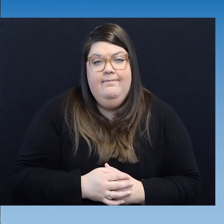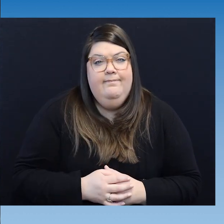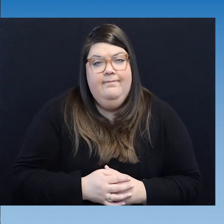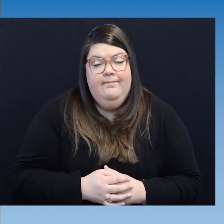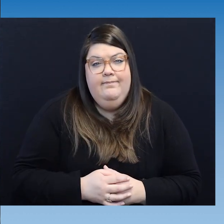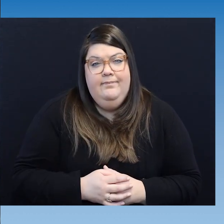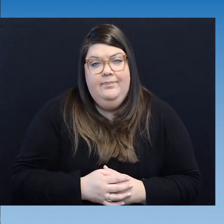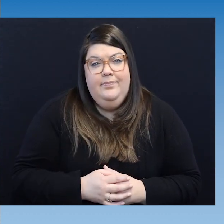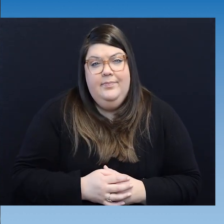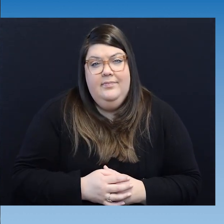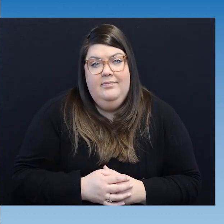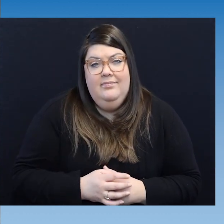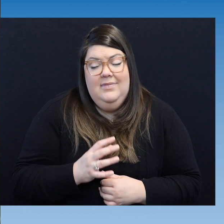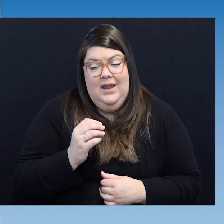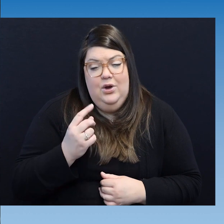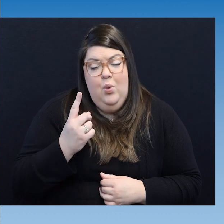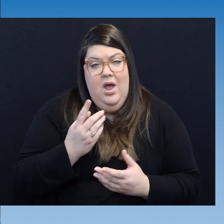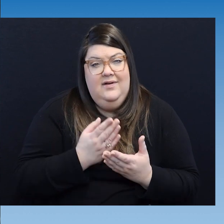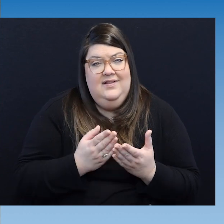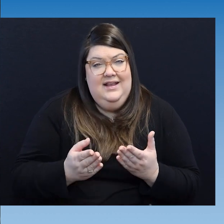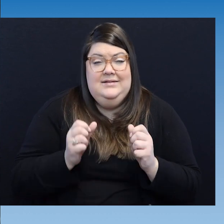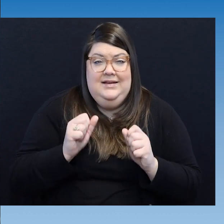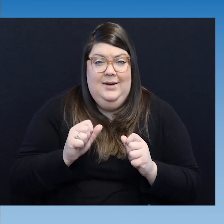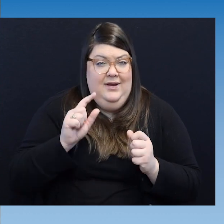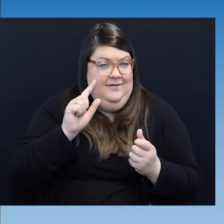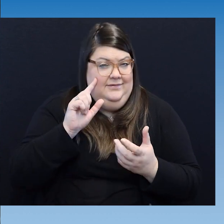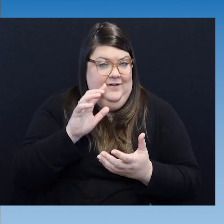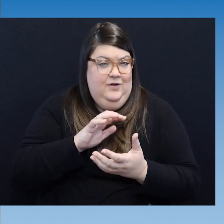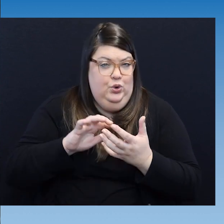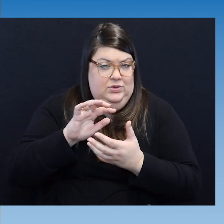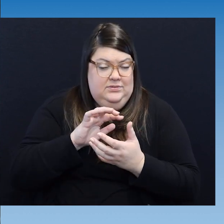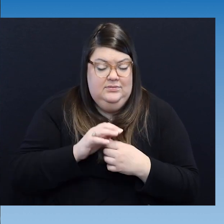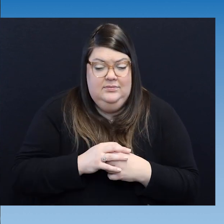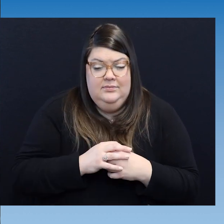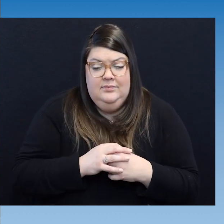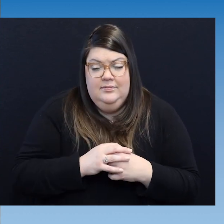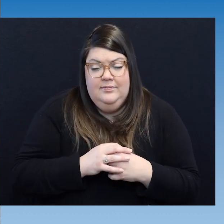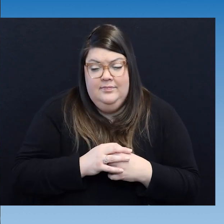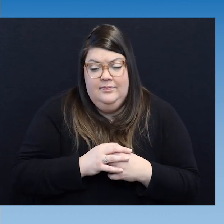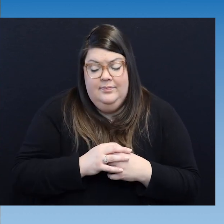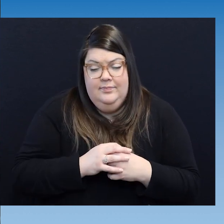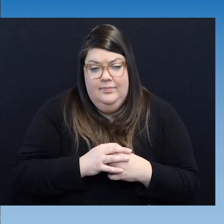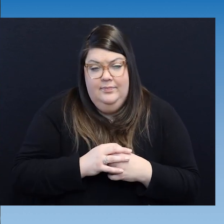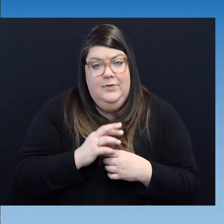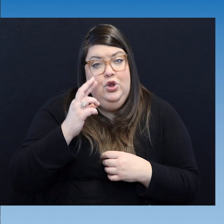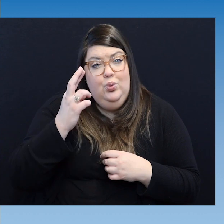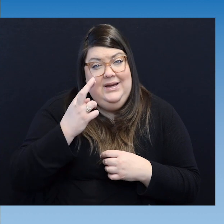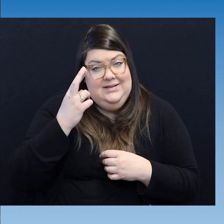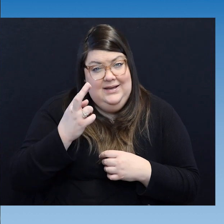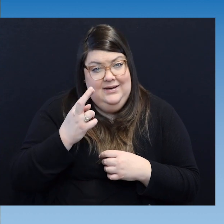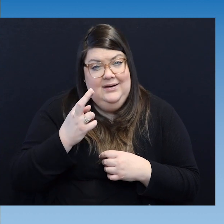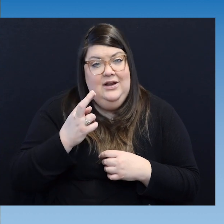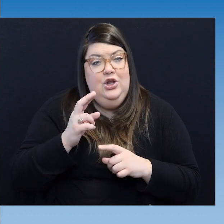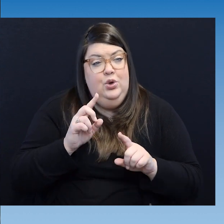And one of the things that gets very confused is the reason you go into hospice